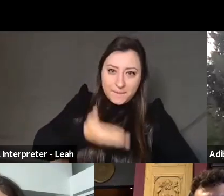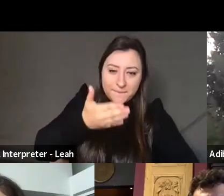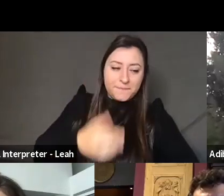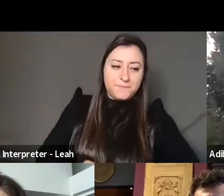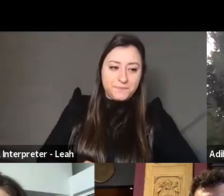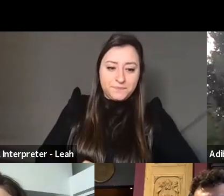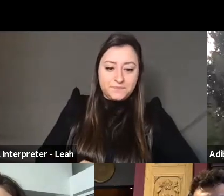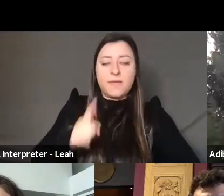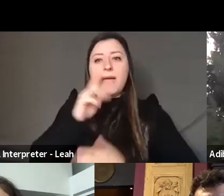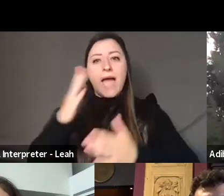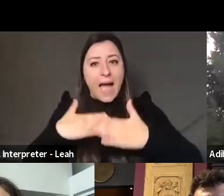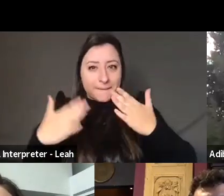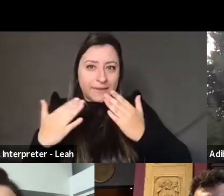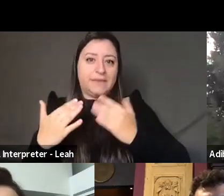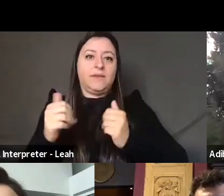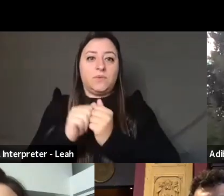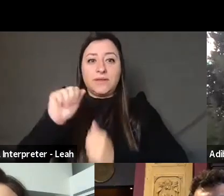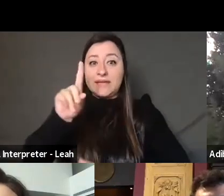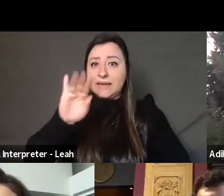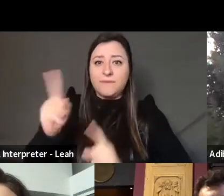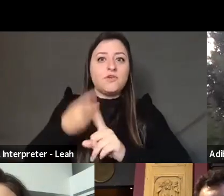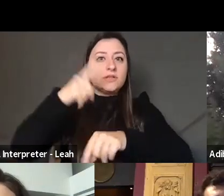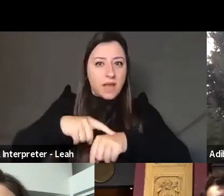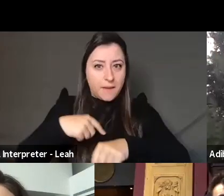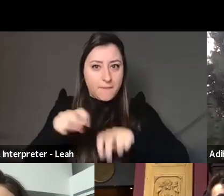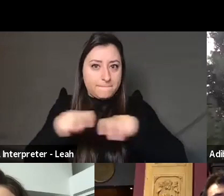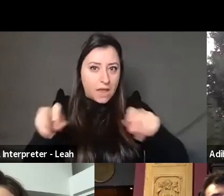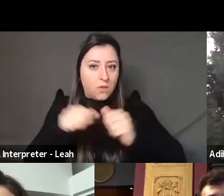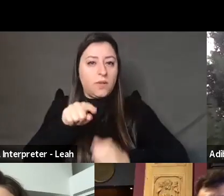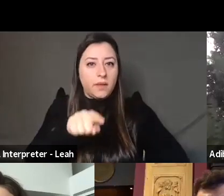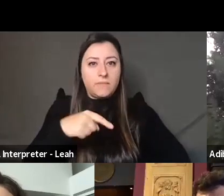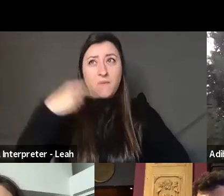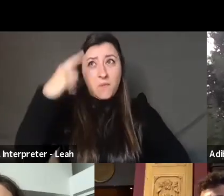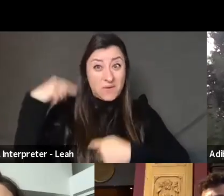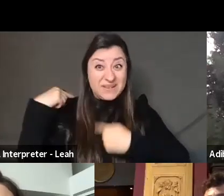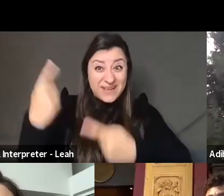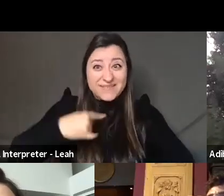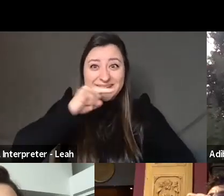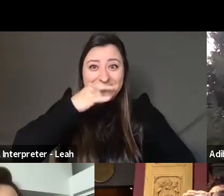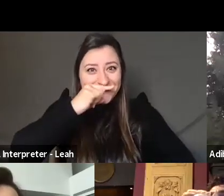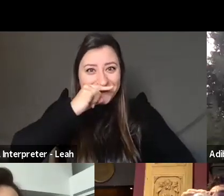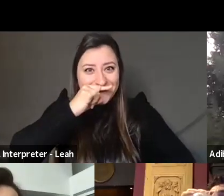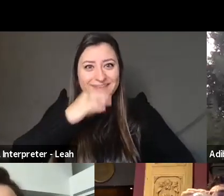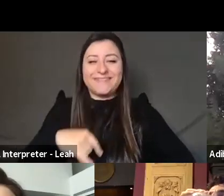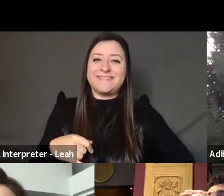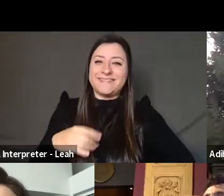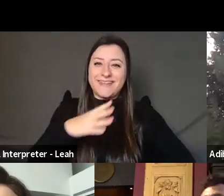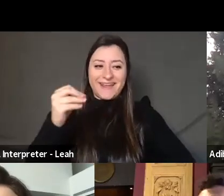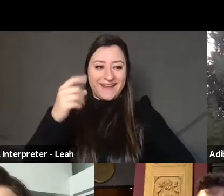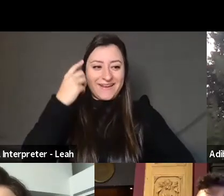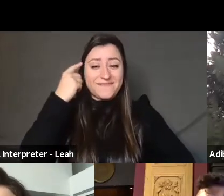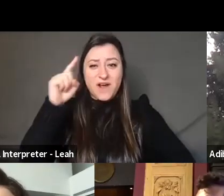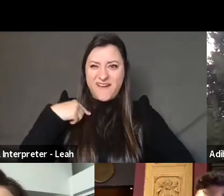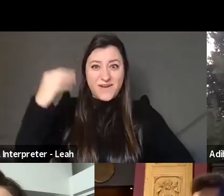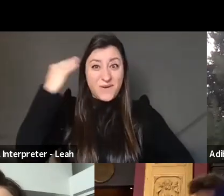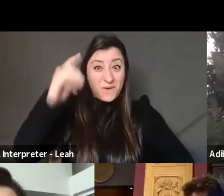Also so happy to be with Adib. It's the first time I share a panel with him. I've known him since I was a kid. And you know, for as long as I've known